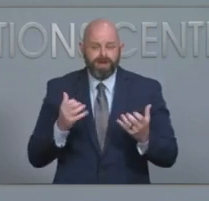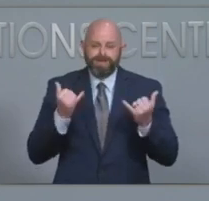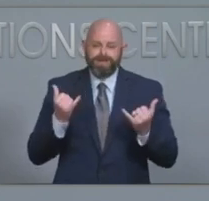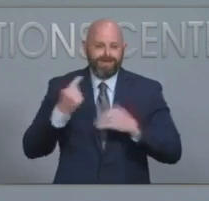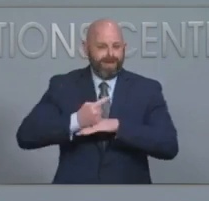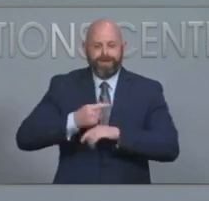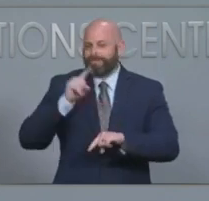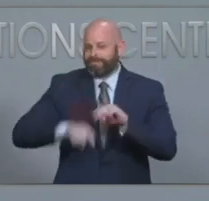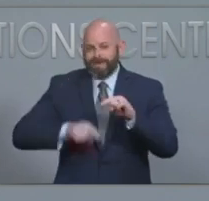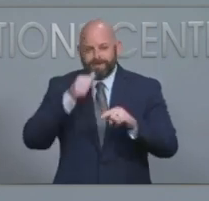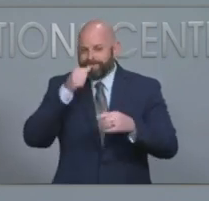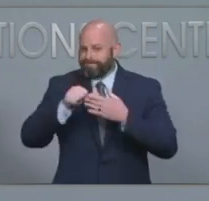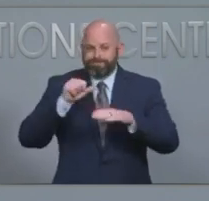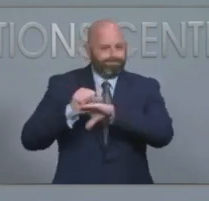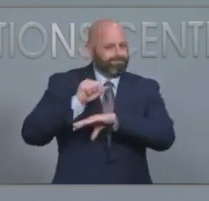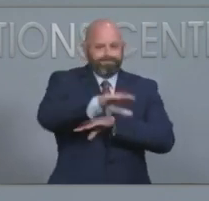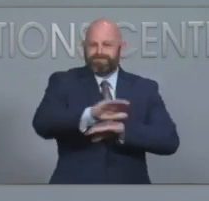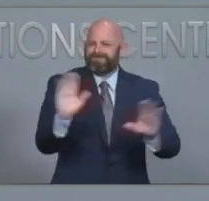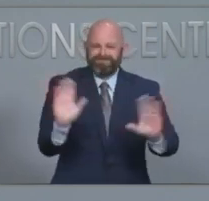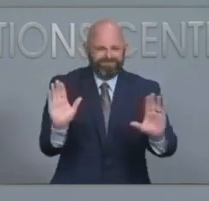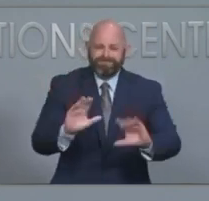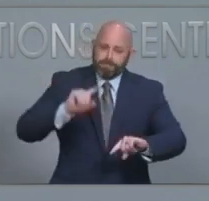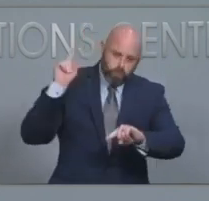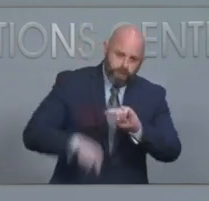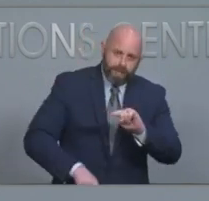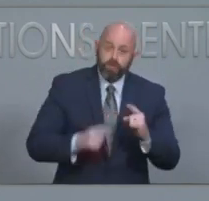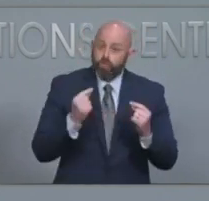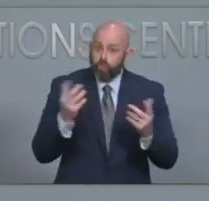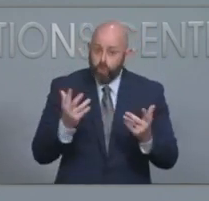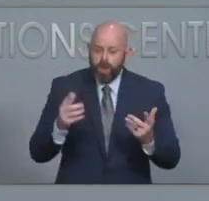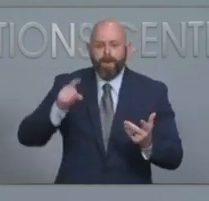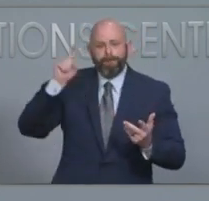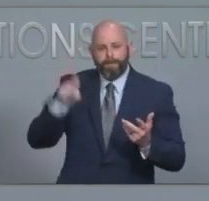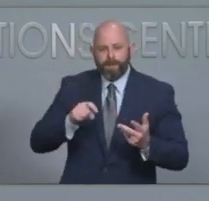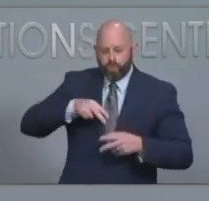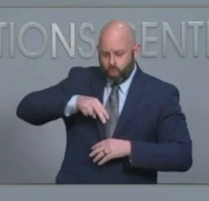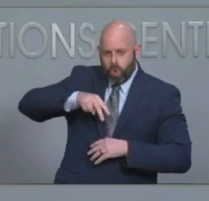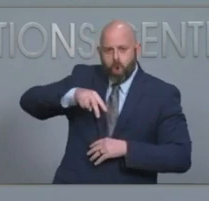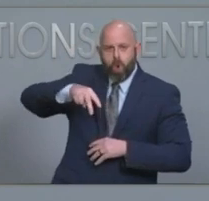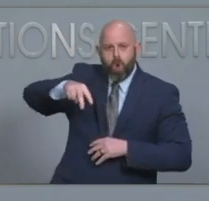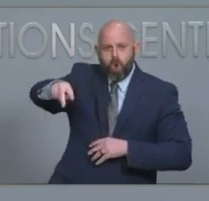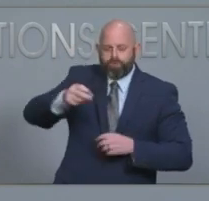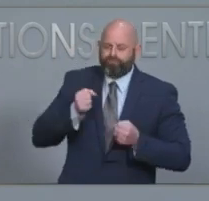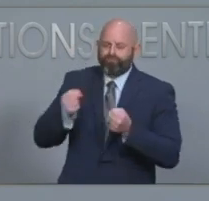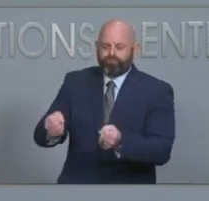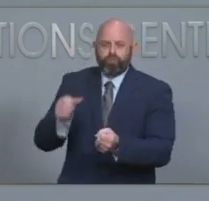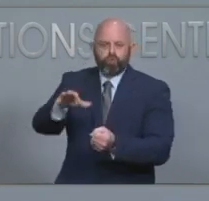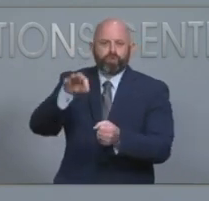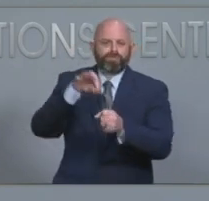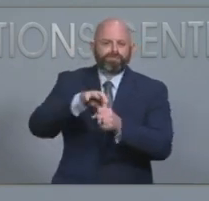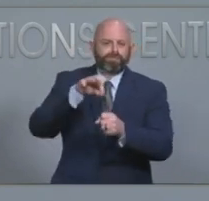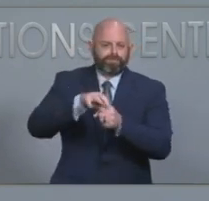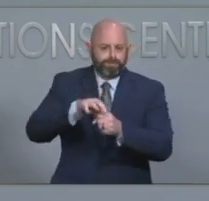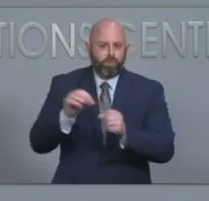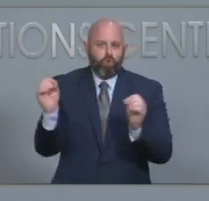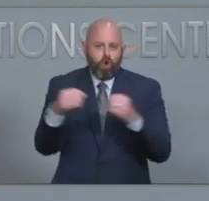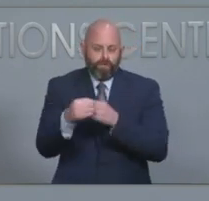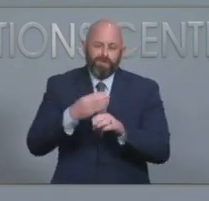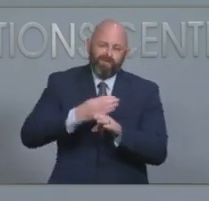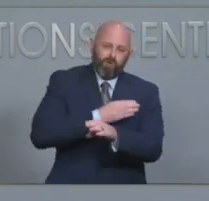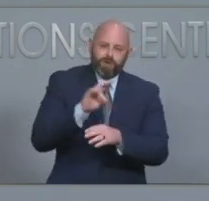only option today is to drop your ballot off at your County Board of Elections office by 7:30